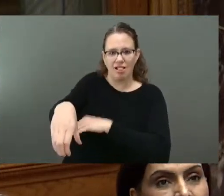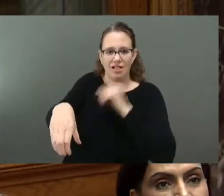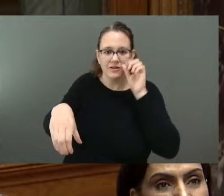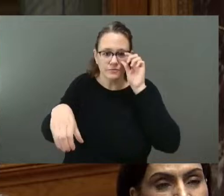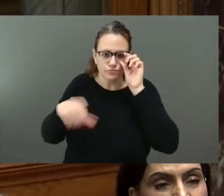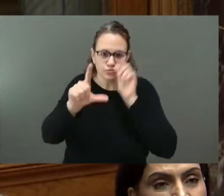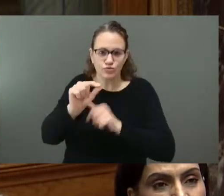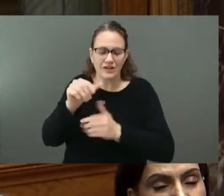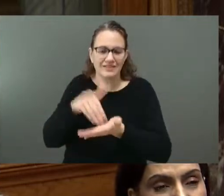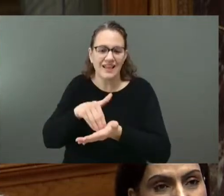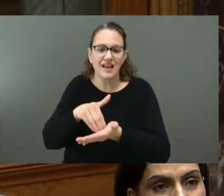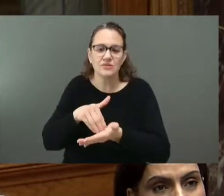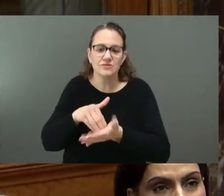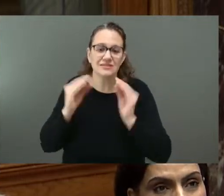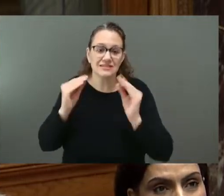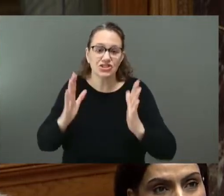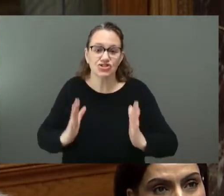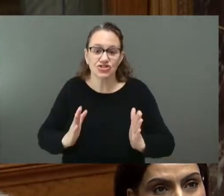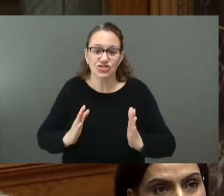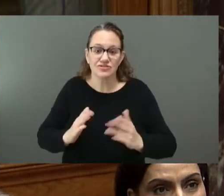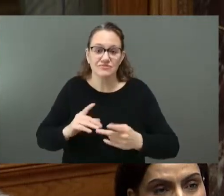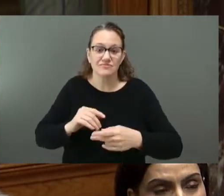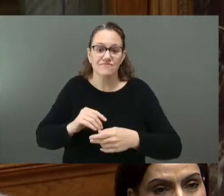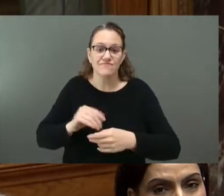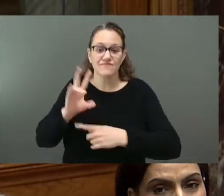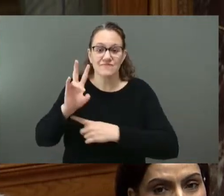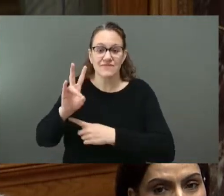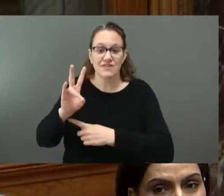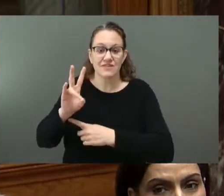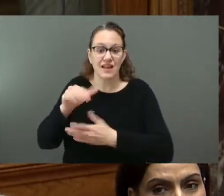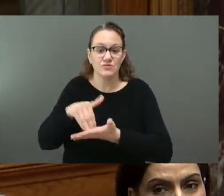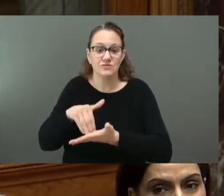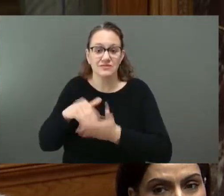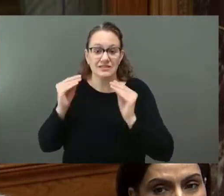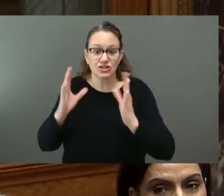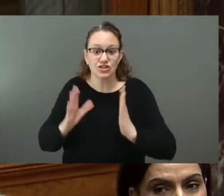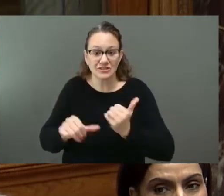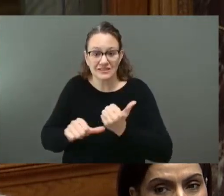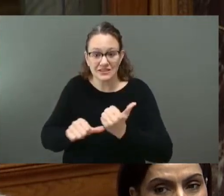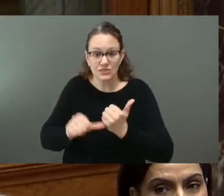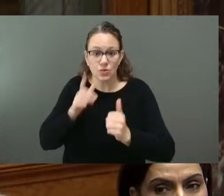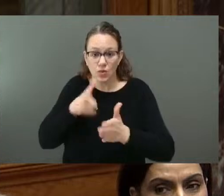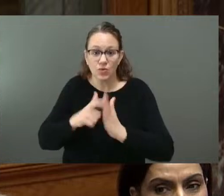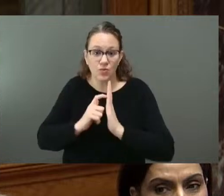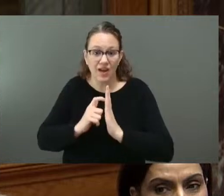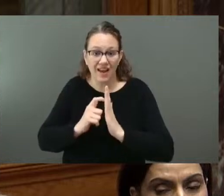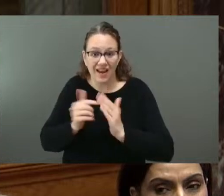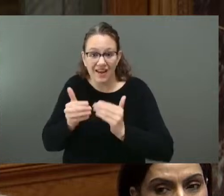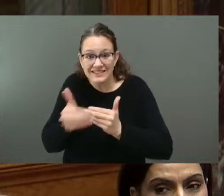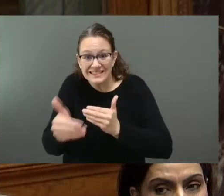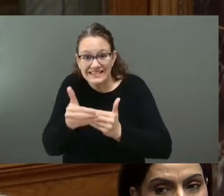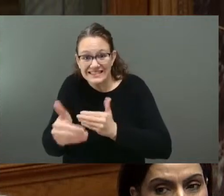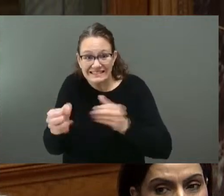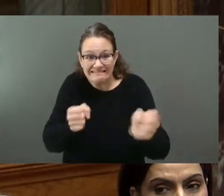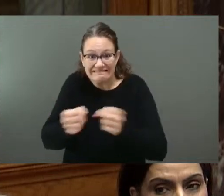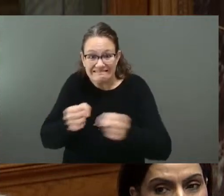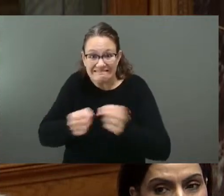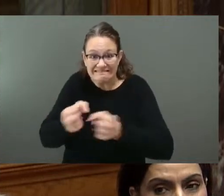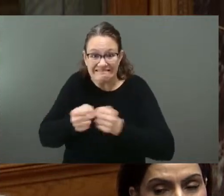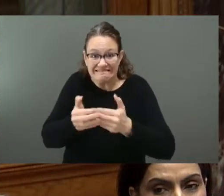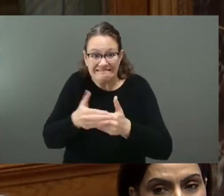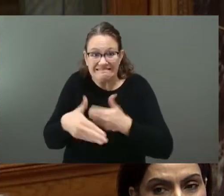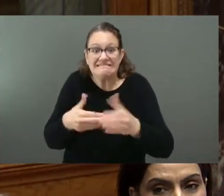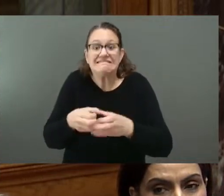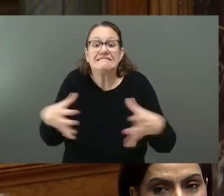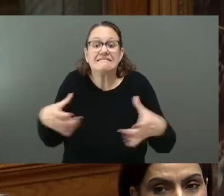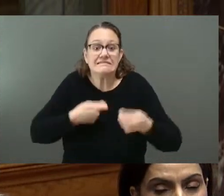the next 10 years to keep up with growing enrollment, Mr. Speaker. The BC Teachers Federation has called on the government to create a